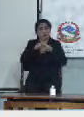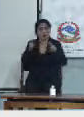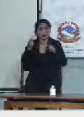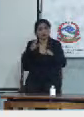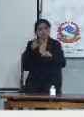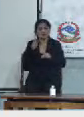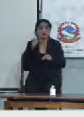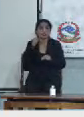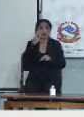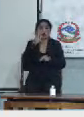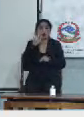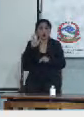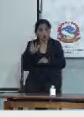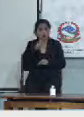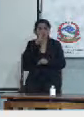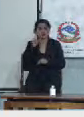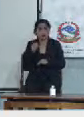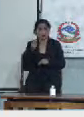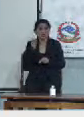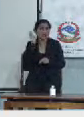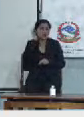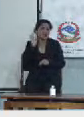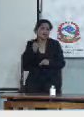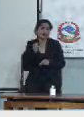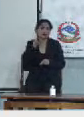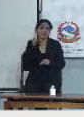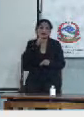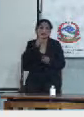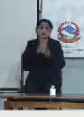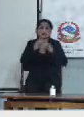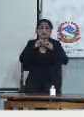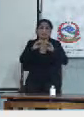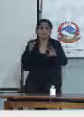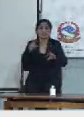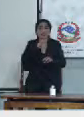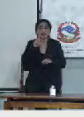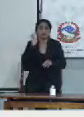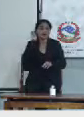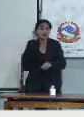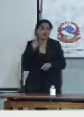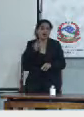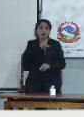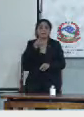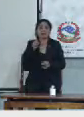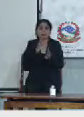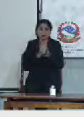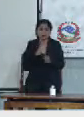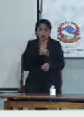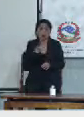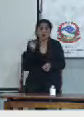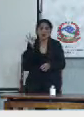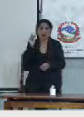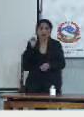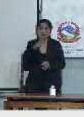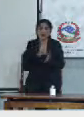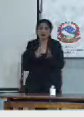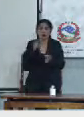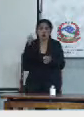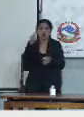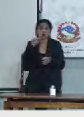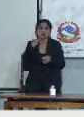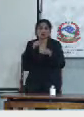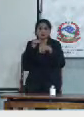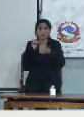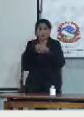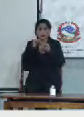Nepal, and these are also broadcasting from the radio local FMs as well, and from the television